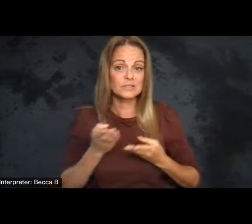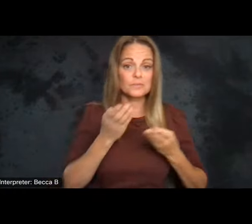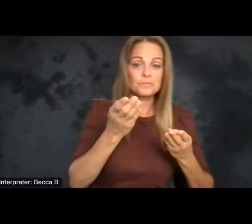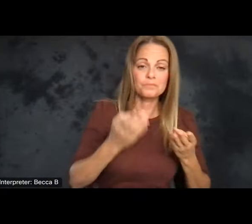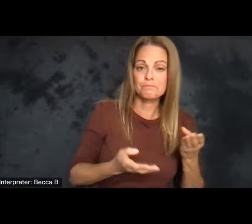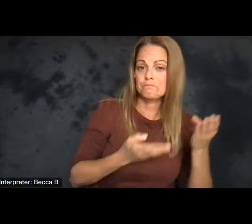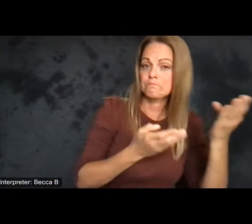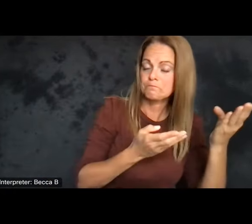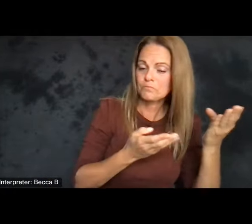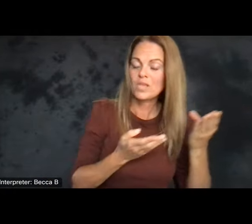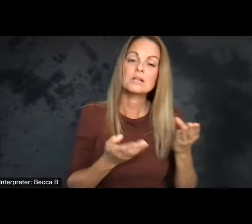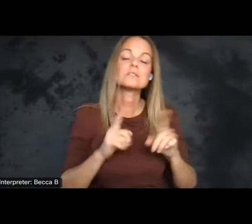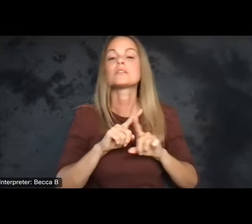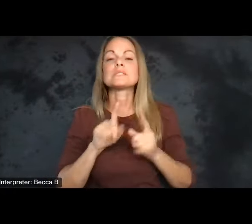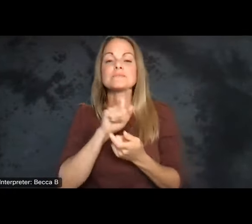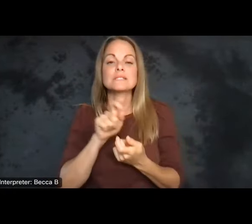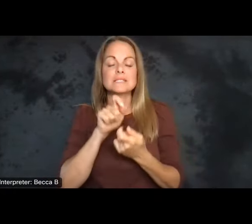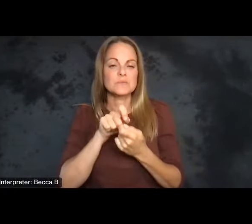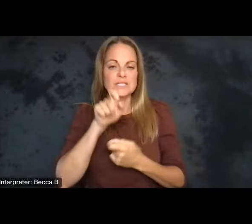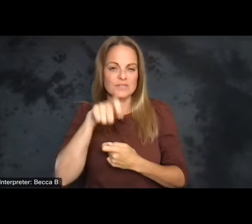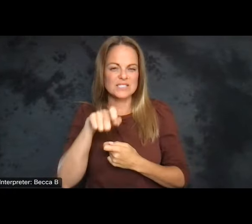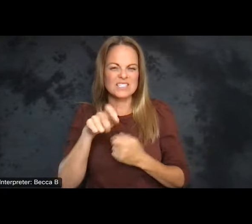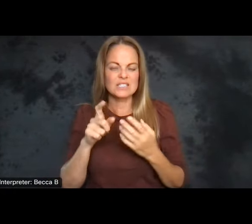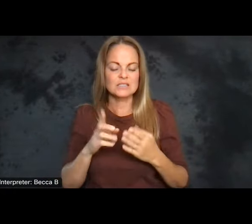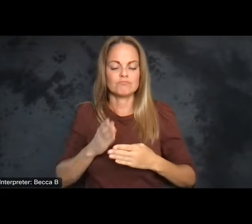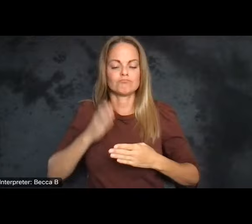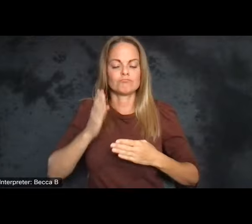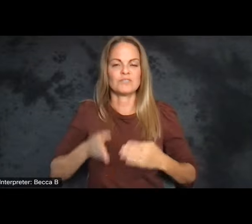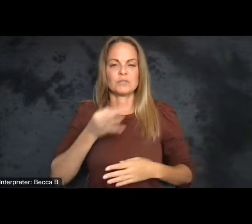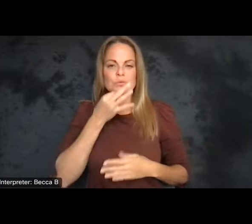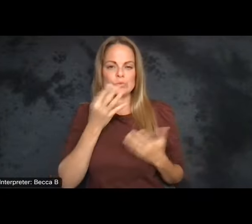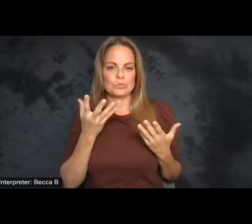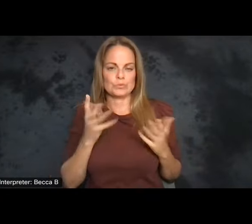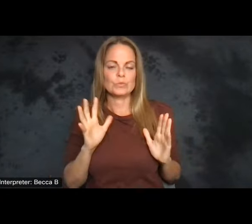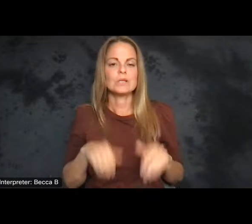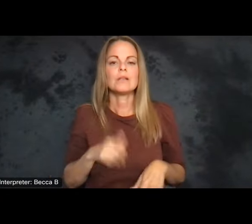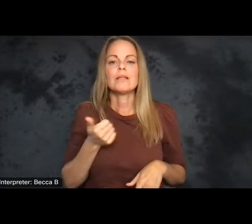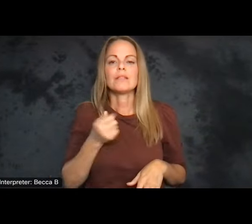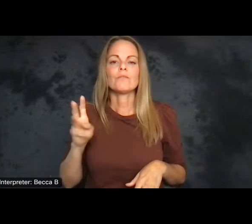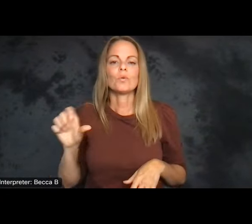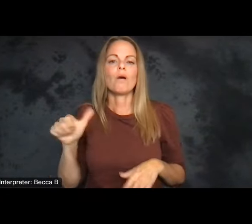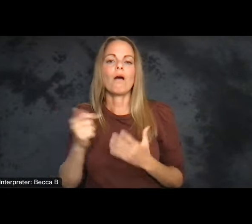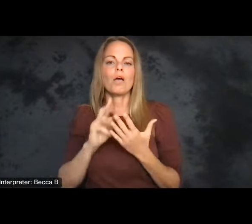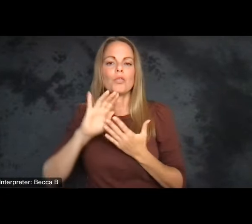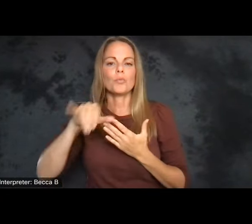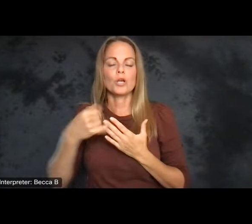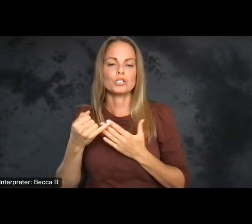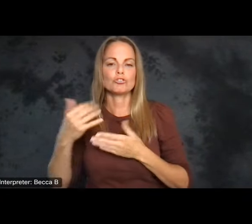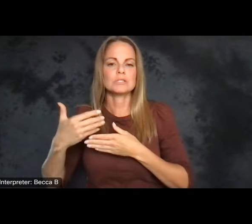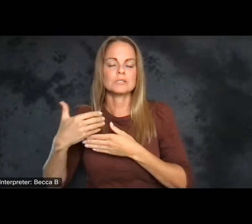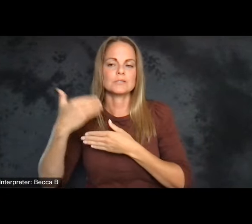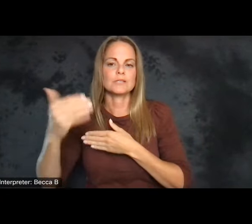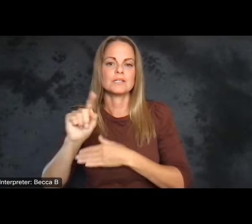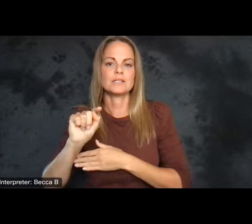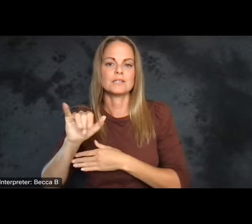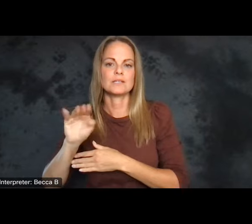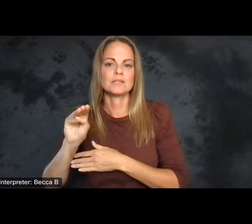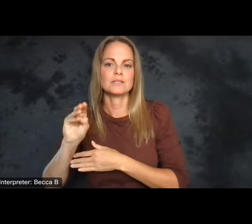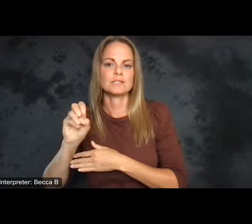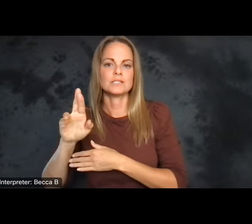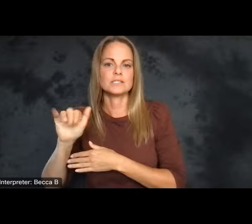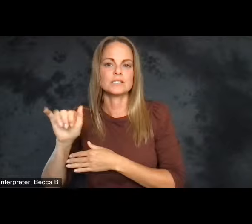A&E teams to finalize those. And then you'll see a couple other projects there that are related to an exterior door at Timmerman Hall, and then a series